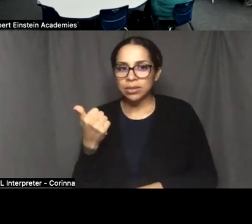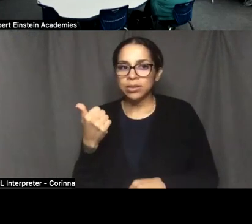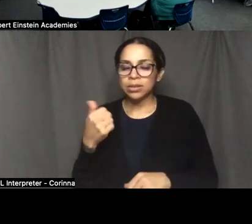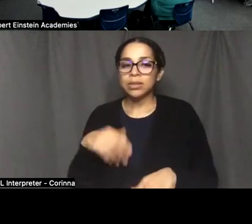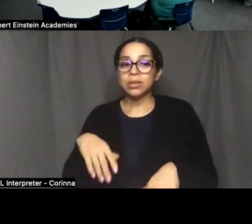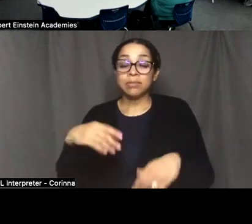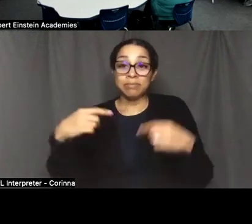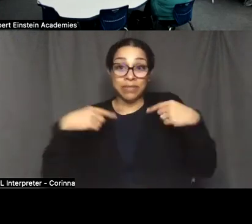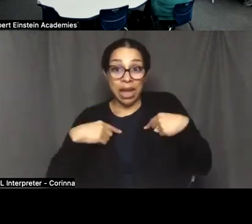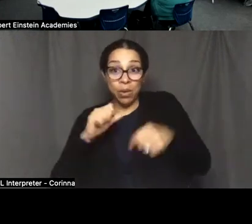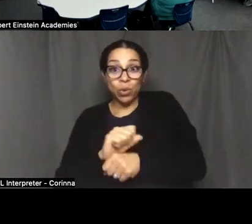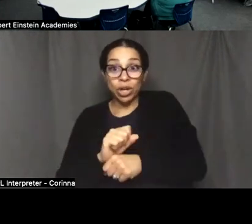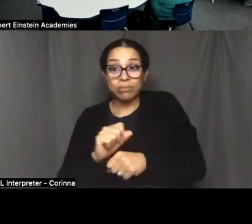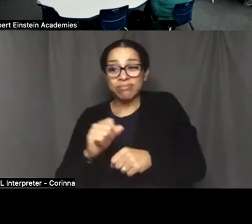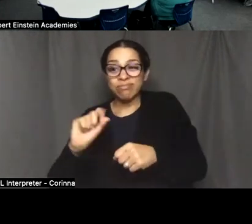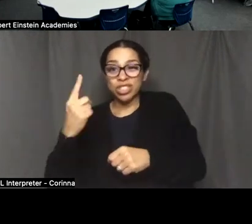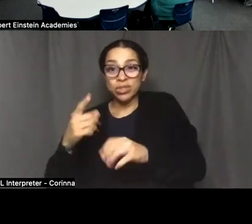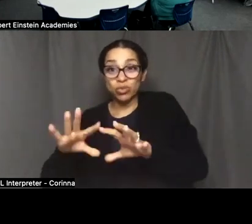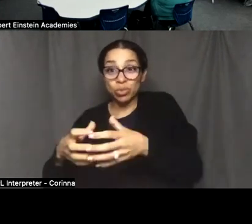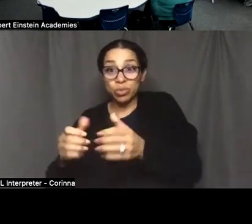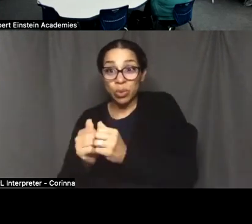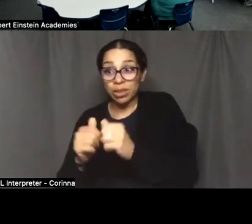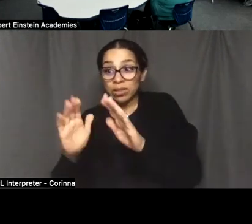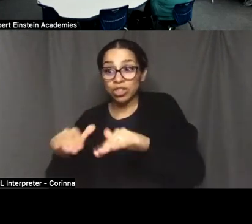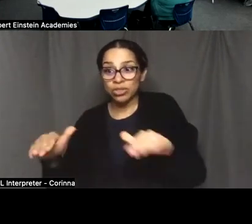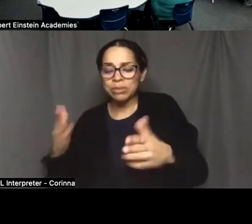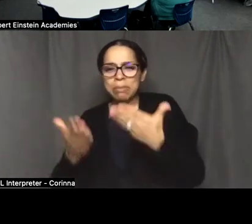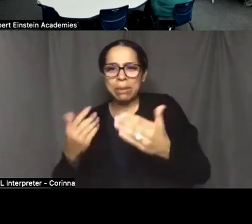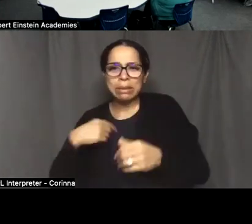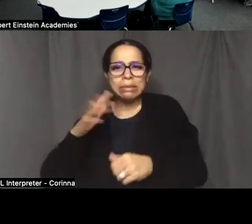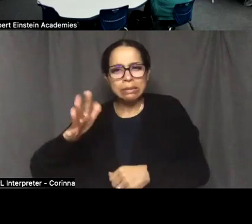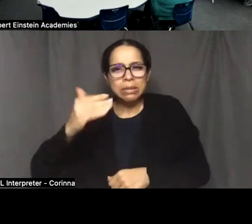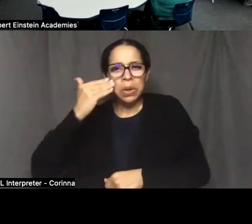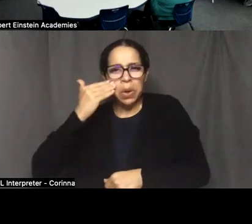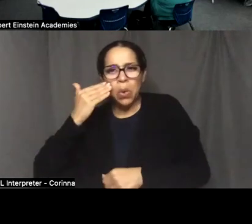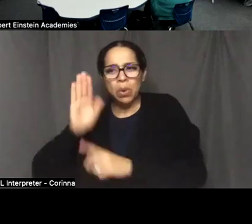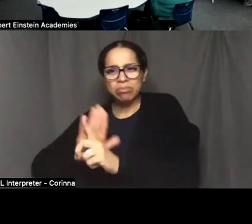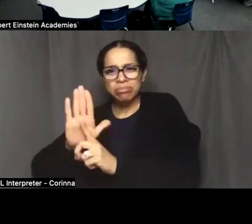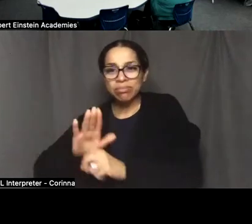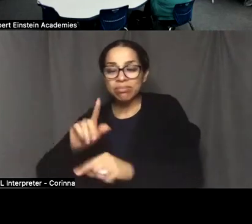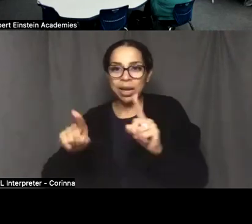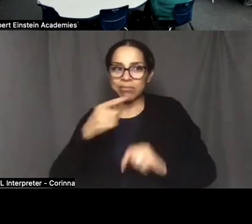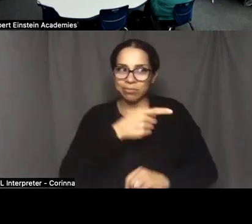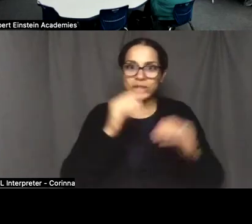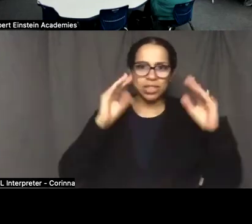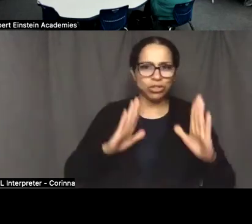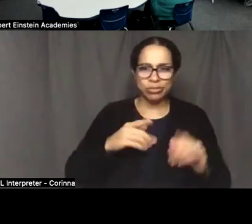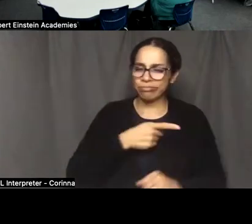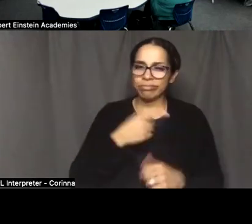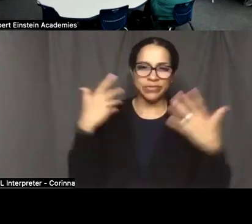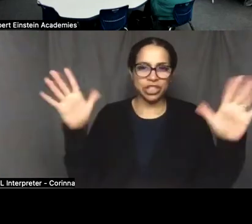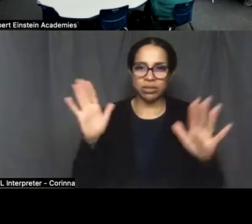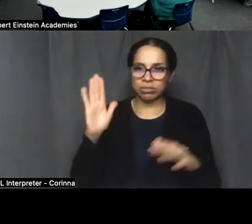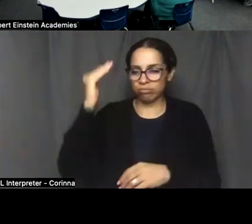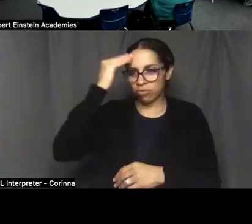a better idea. But in general, your classroom teacher is your first stop. My contact information is in here, and I'm always available for